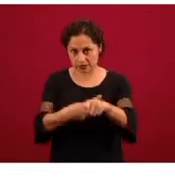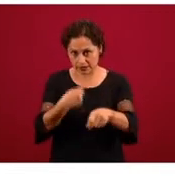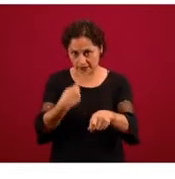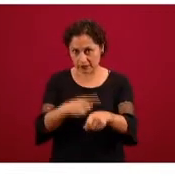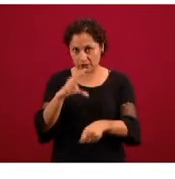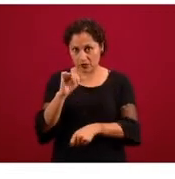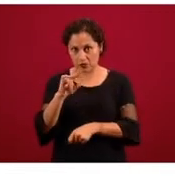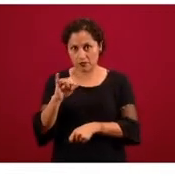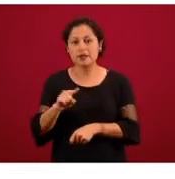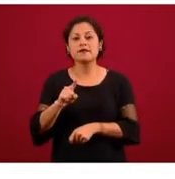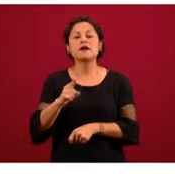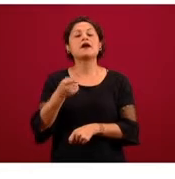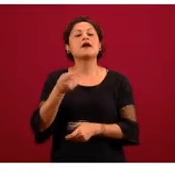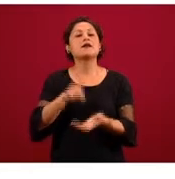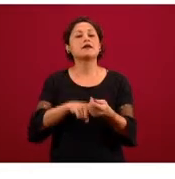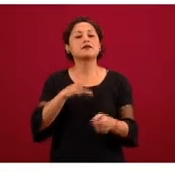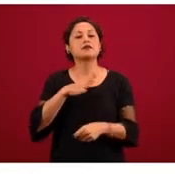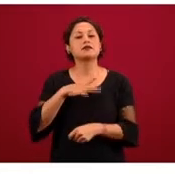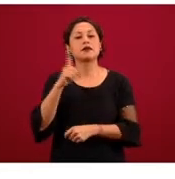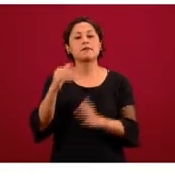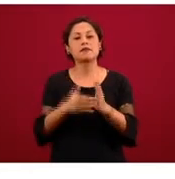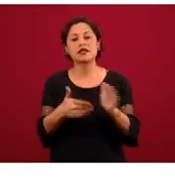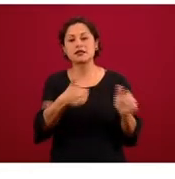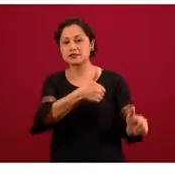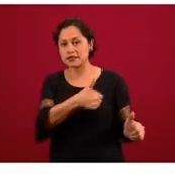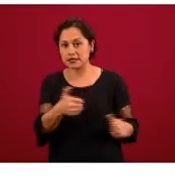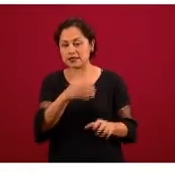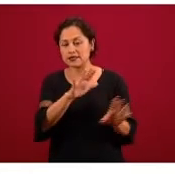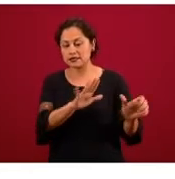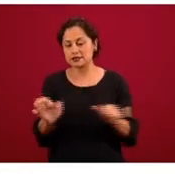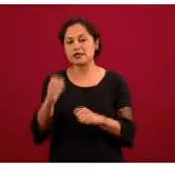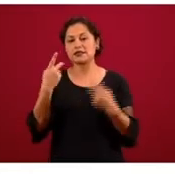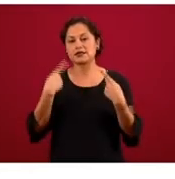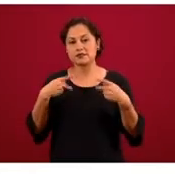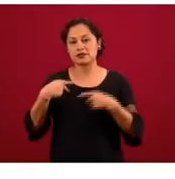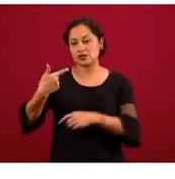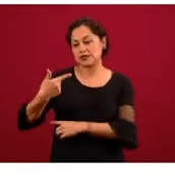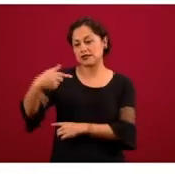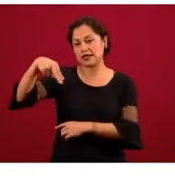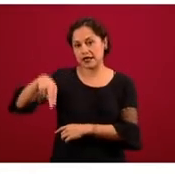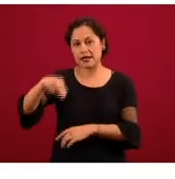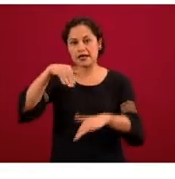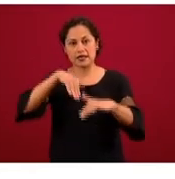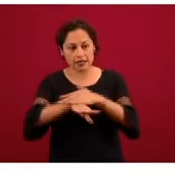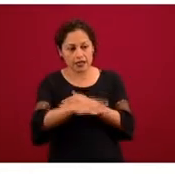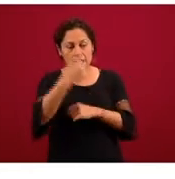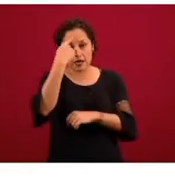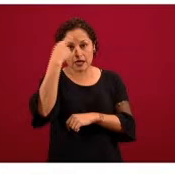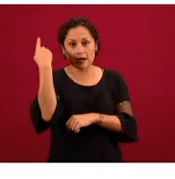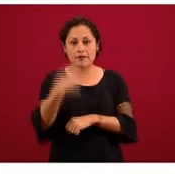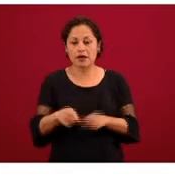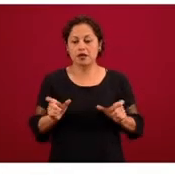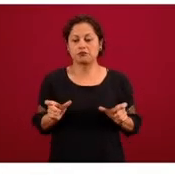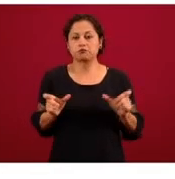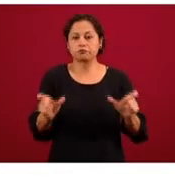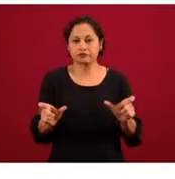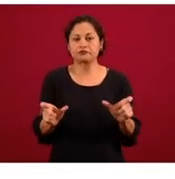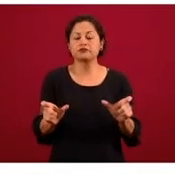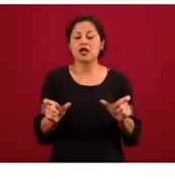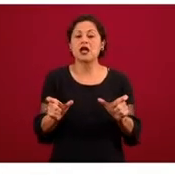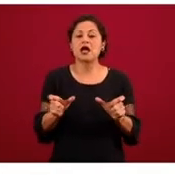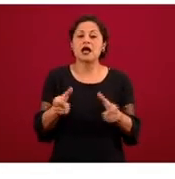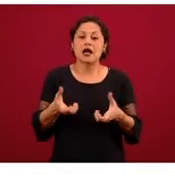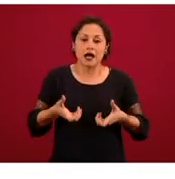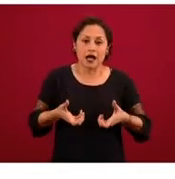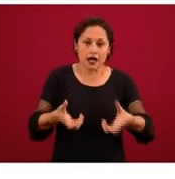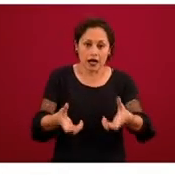going to be 1,600 National Guard members who are assigned to be